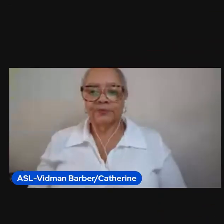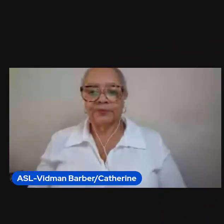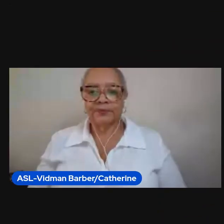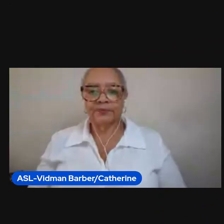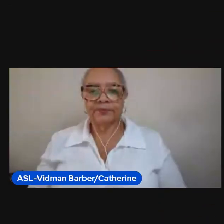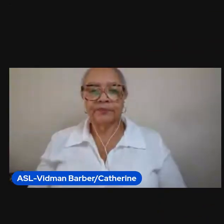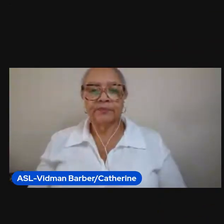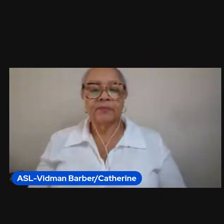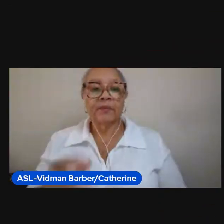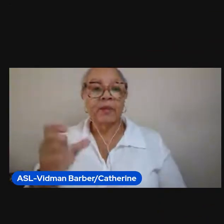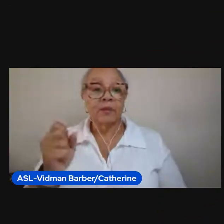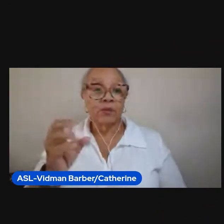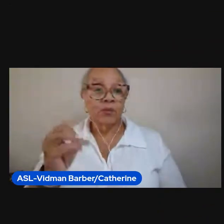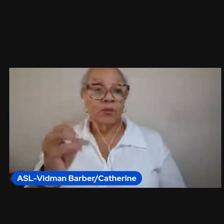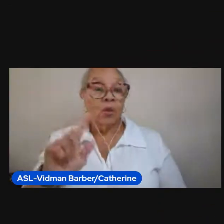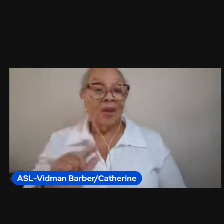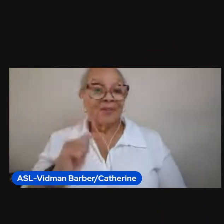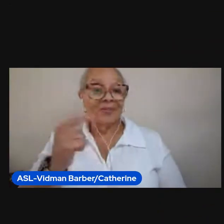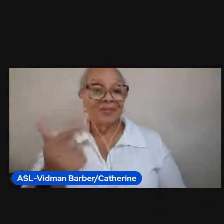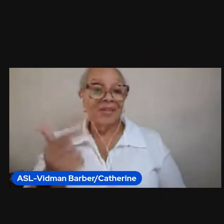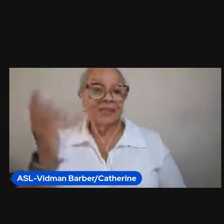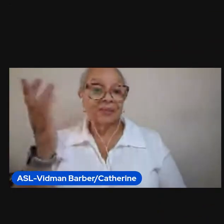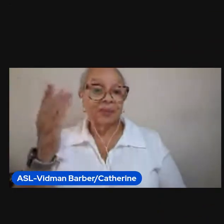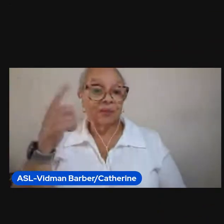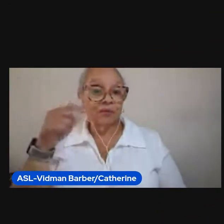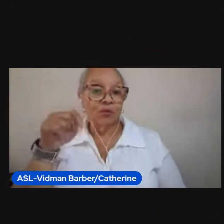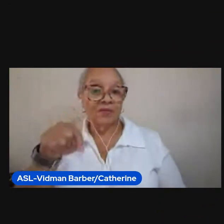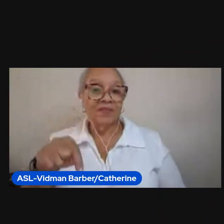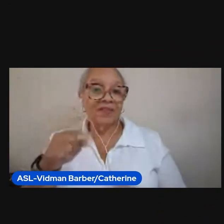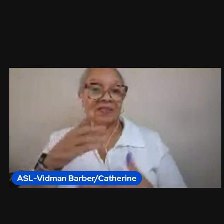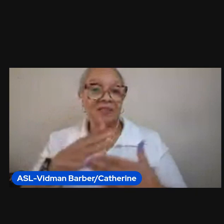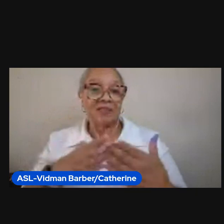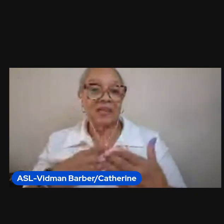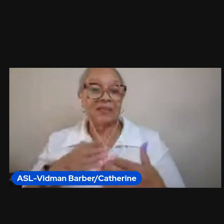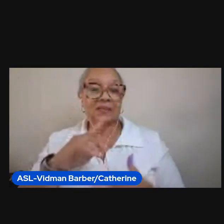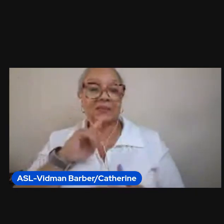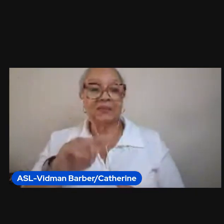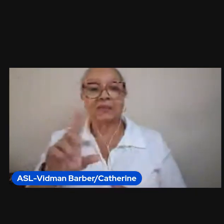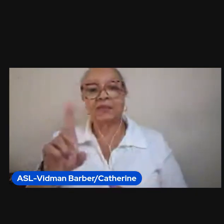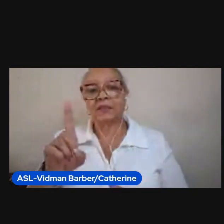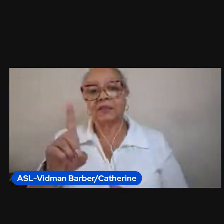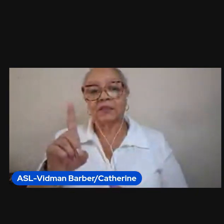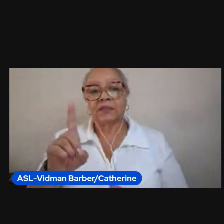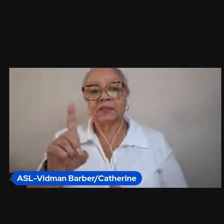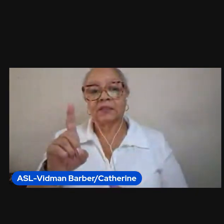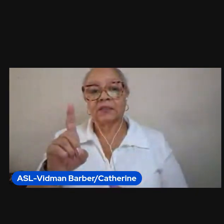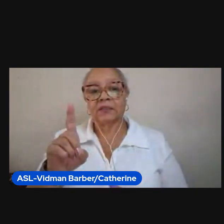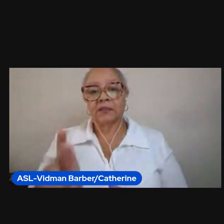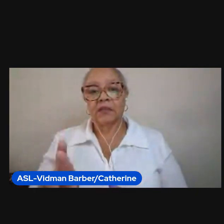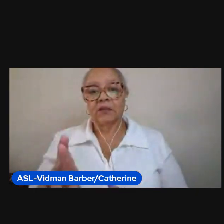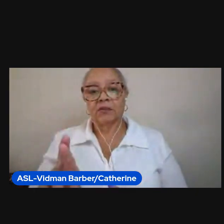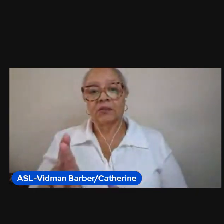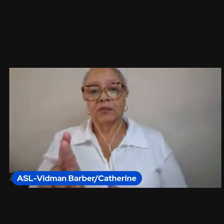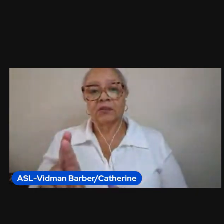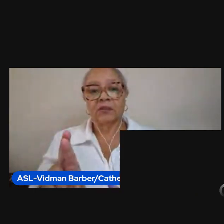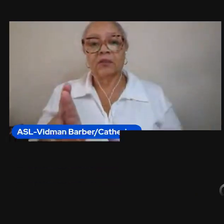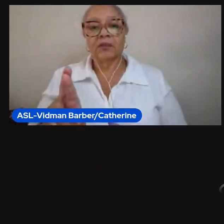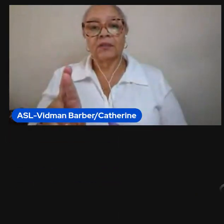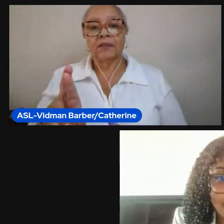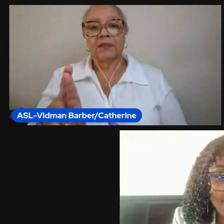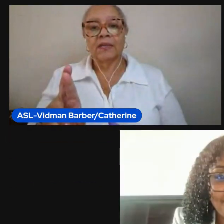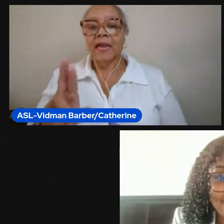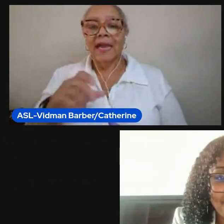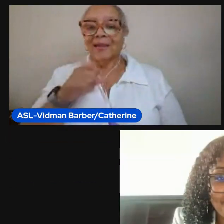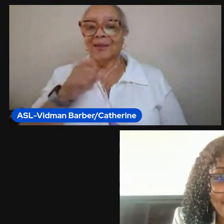So, our next speaker for this section is Dr. Sara Suliman. I don't think if I get